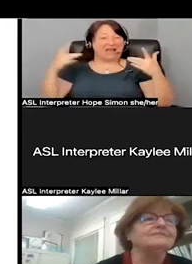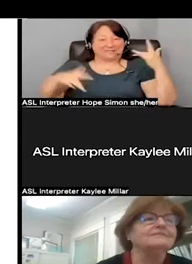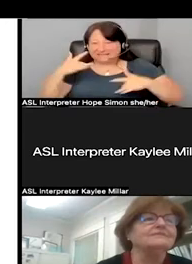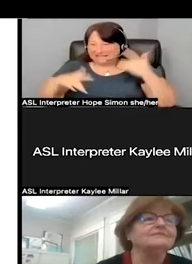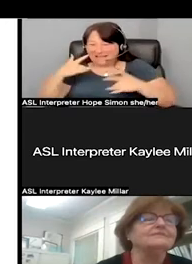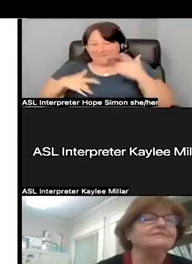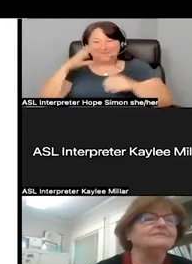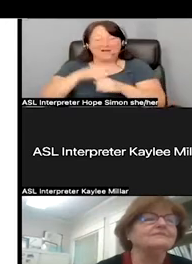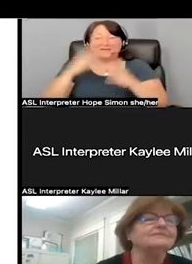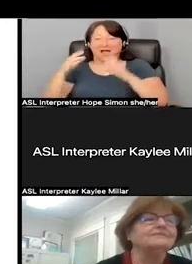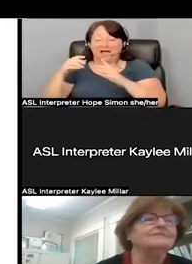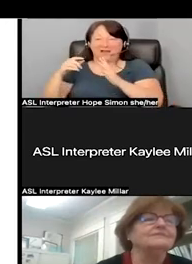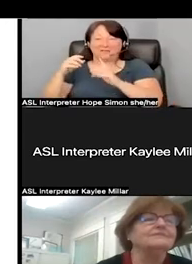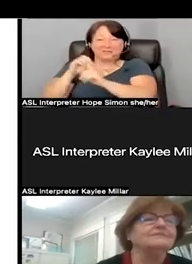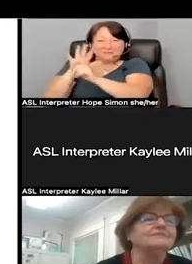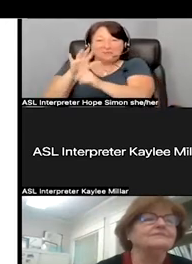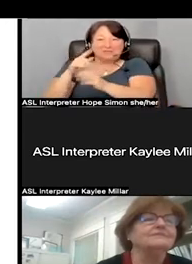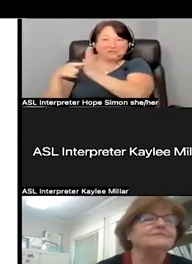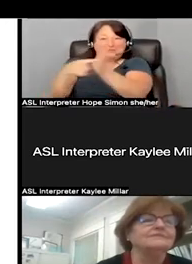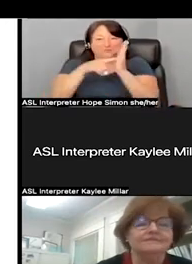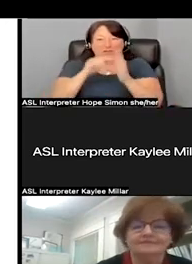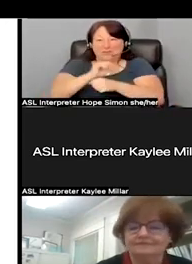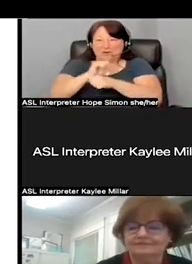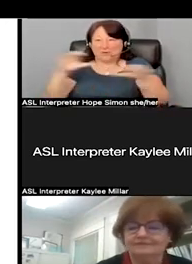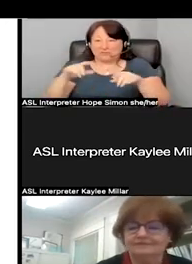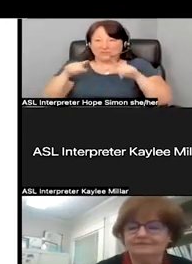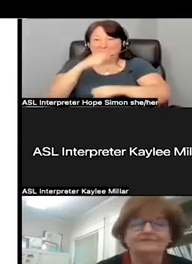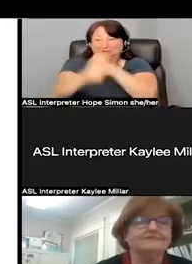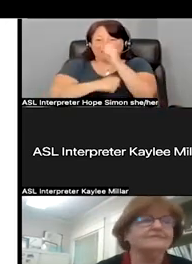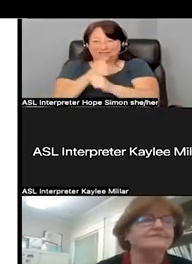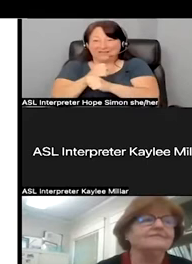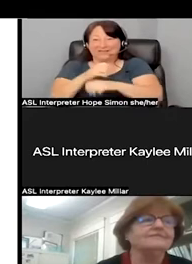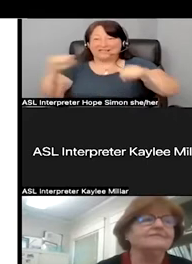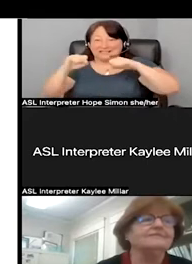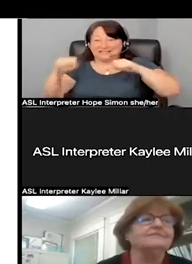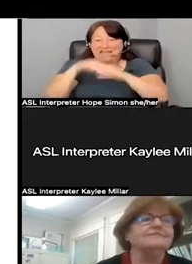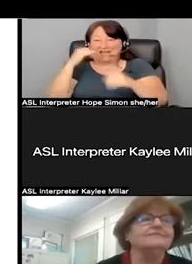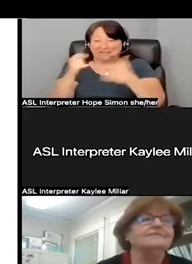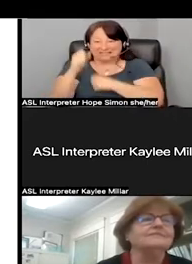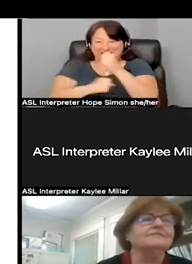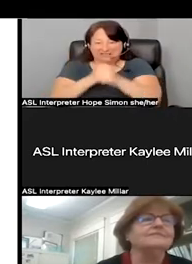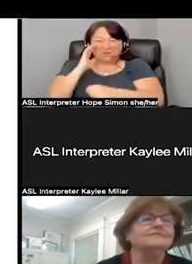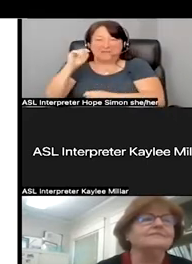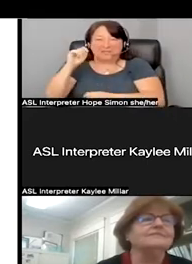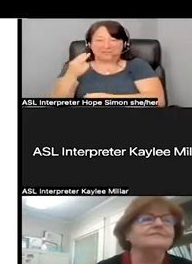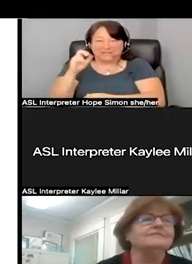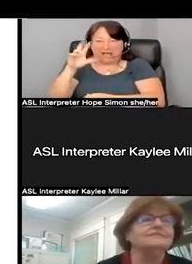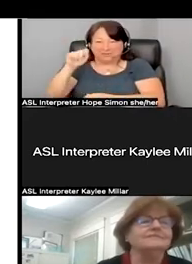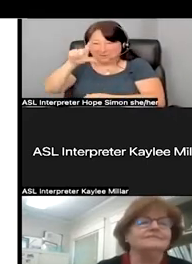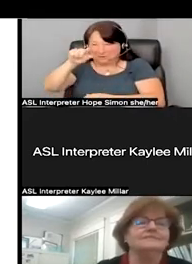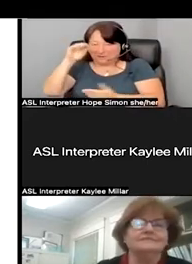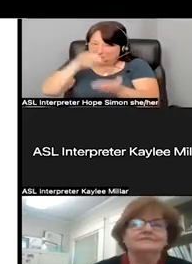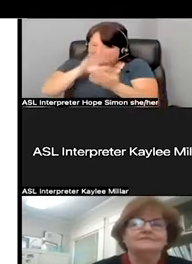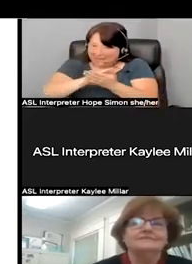of exposure for the work that we all do year round. The ShakeOut this year is Thursday, October 20th. So everybody mark